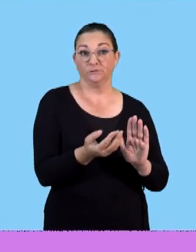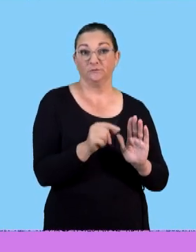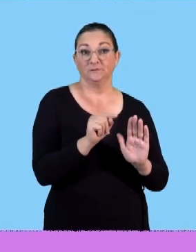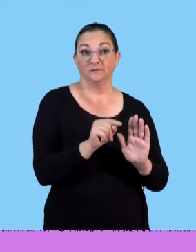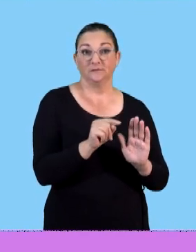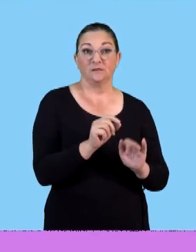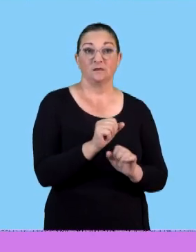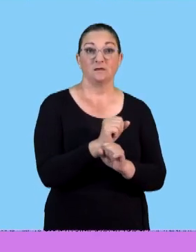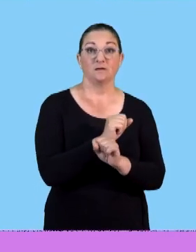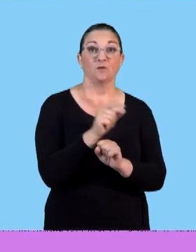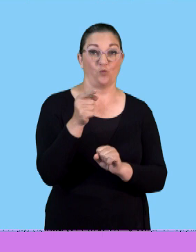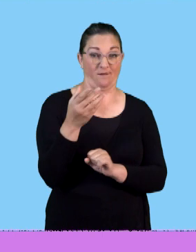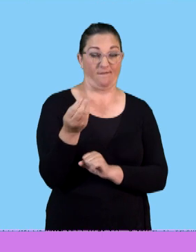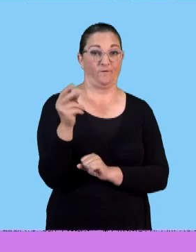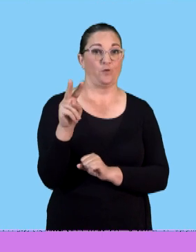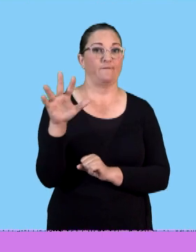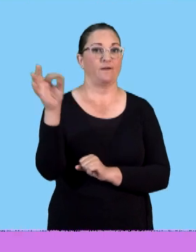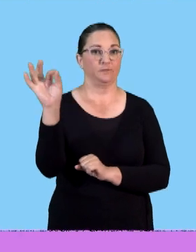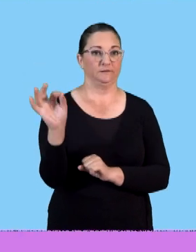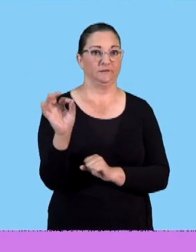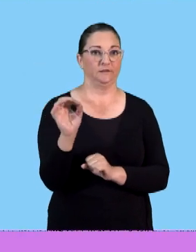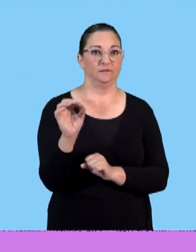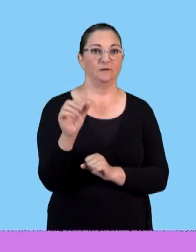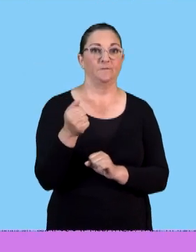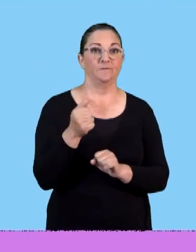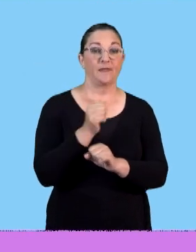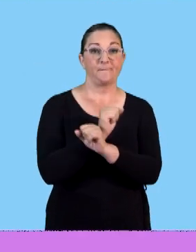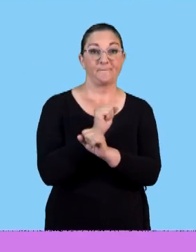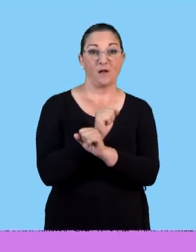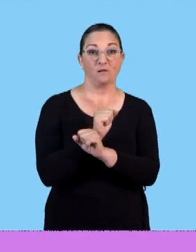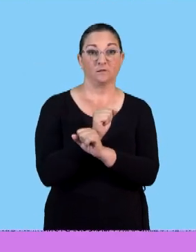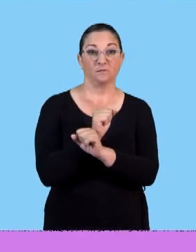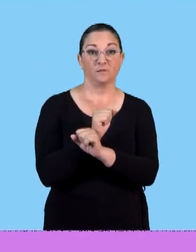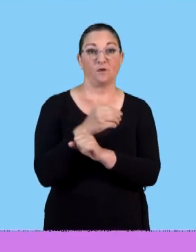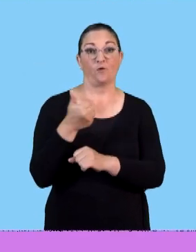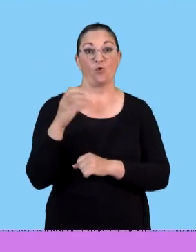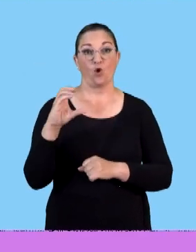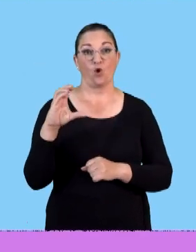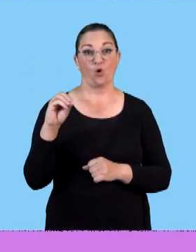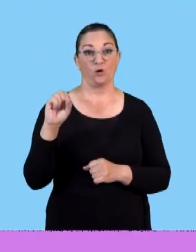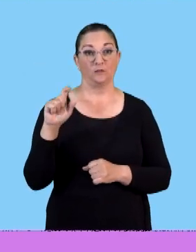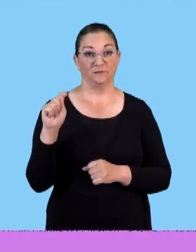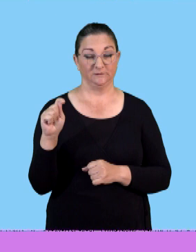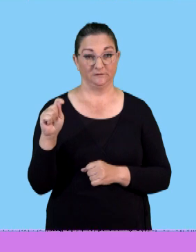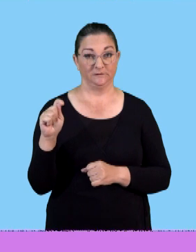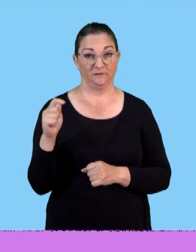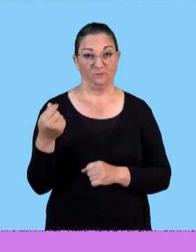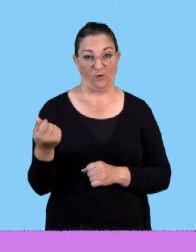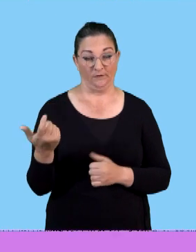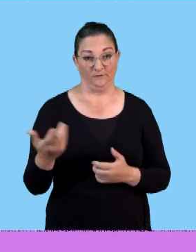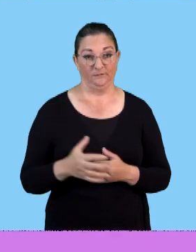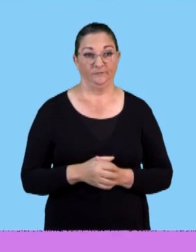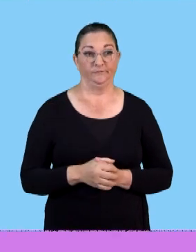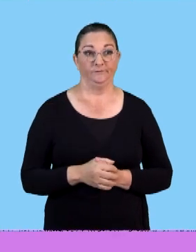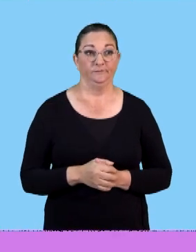And what is that? It's indicated here at 25%. And we must multiply that by our cost